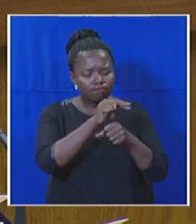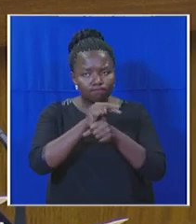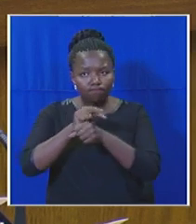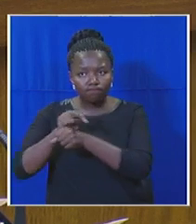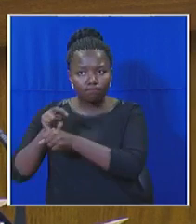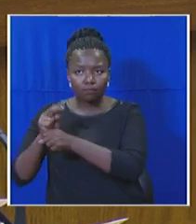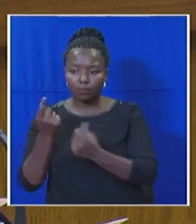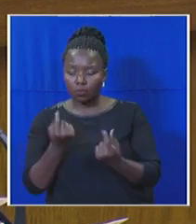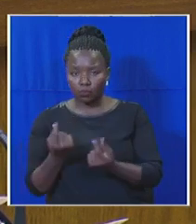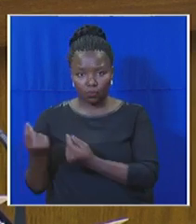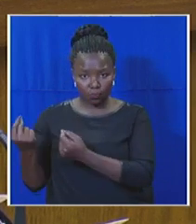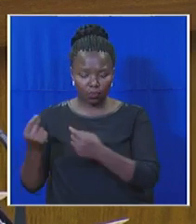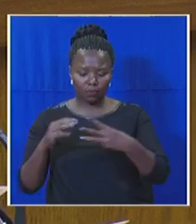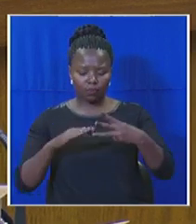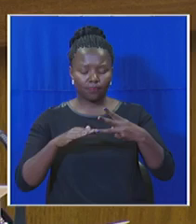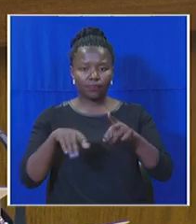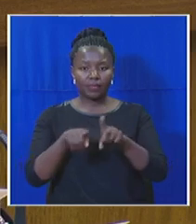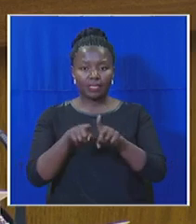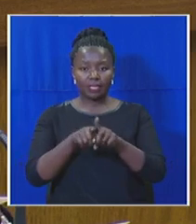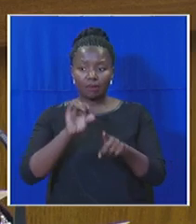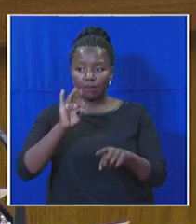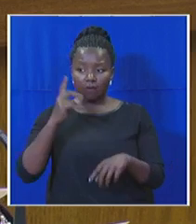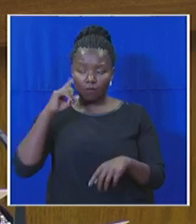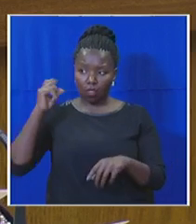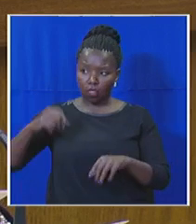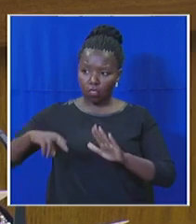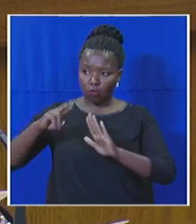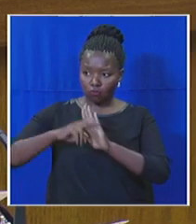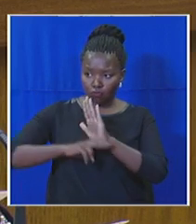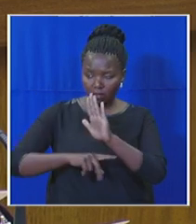and application of penalties where necessary.